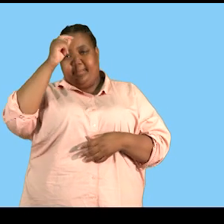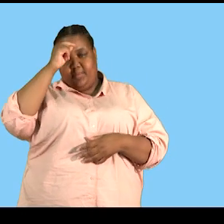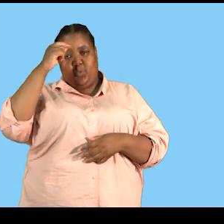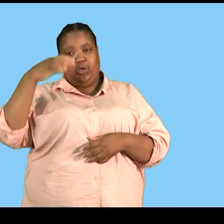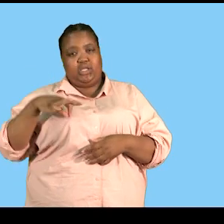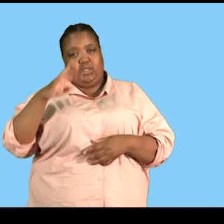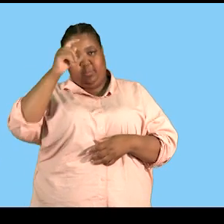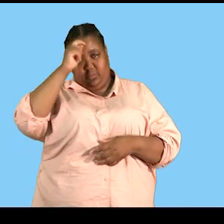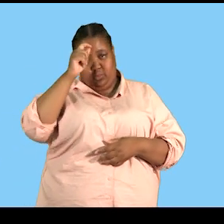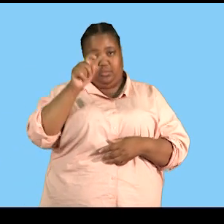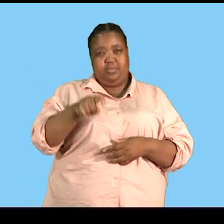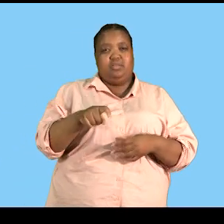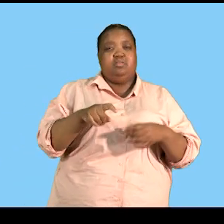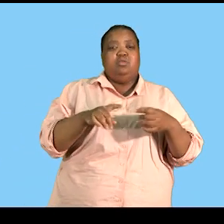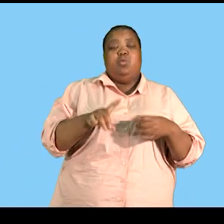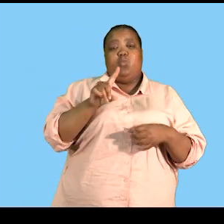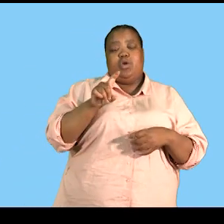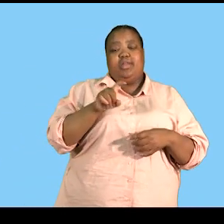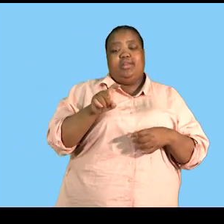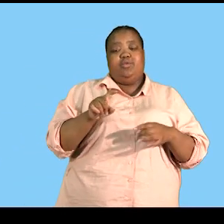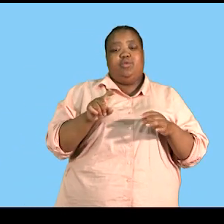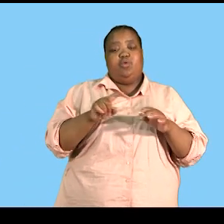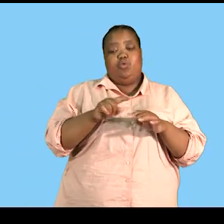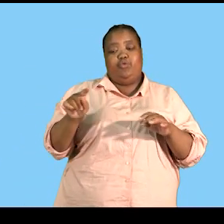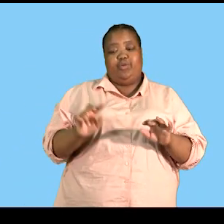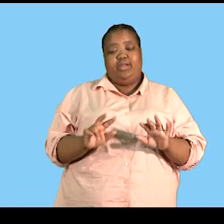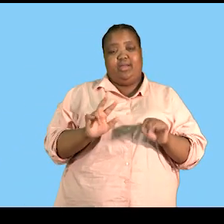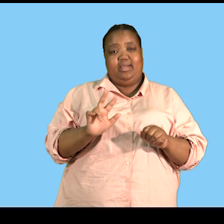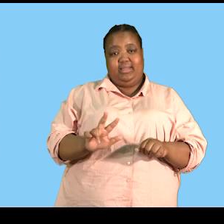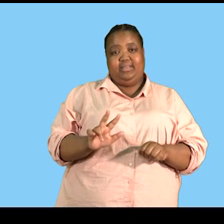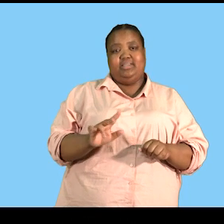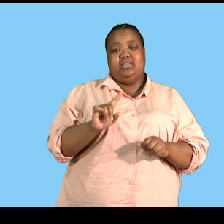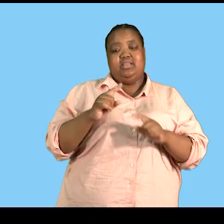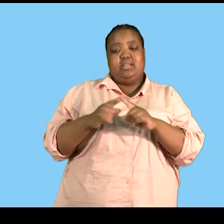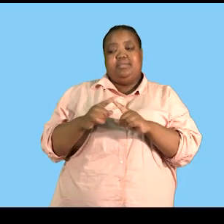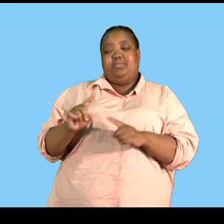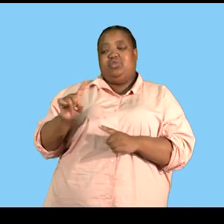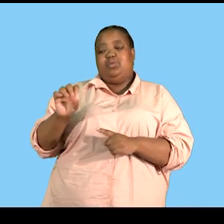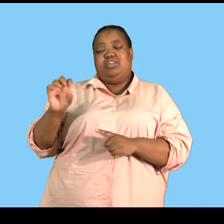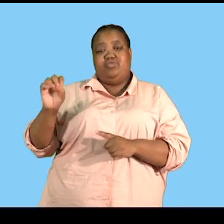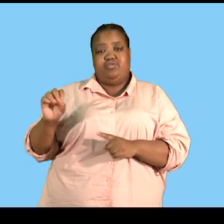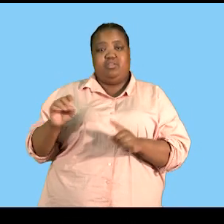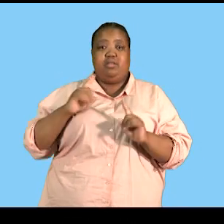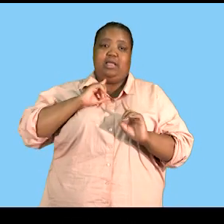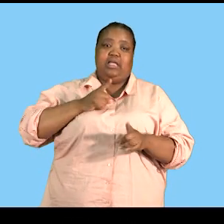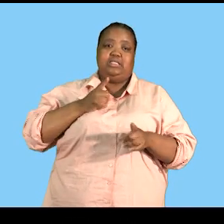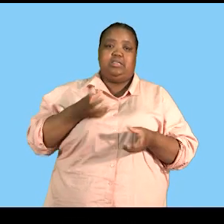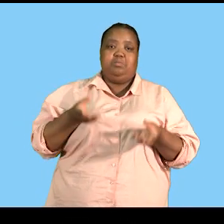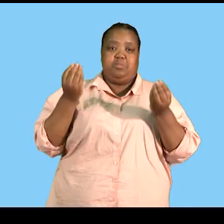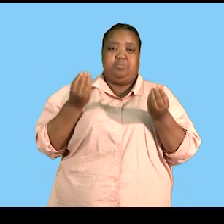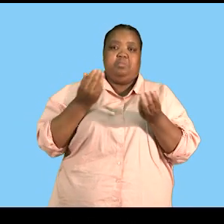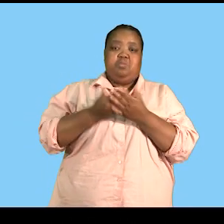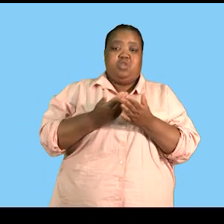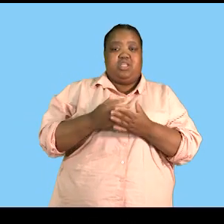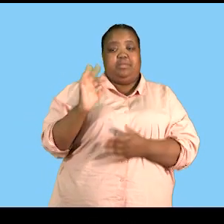specific order. So it's going to be 1 over 8. And then you multiply by 100